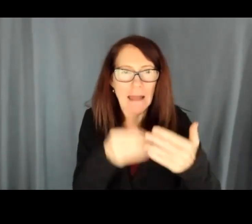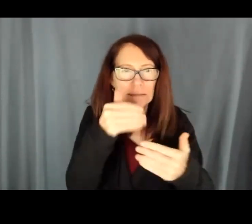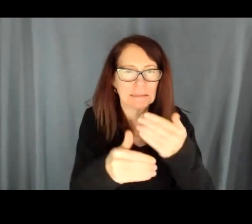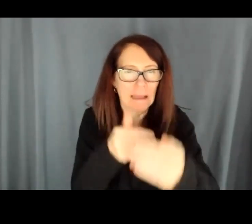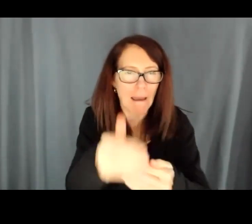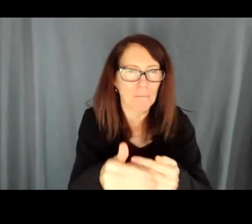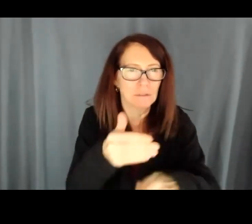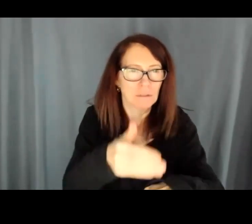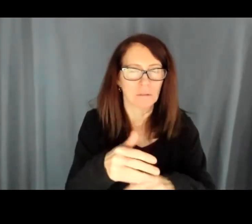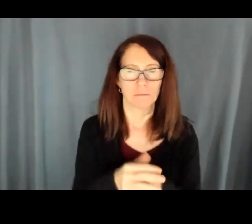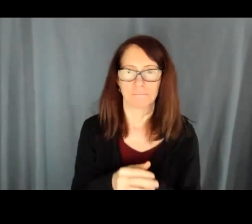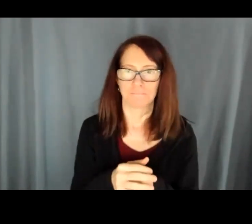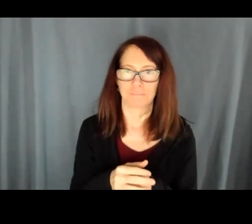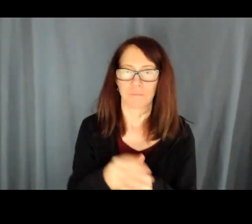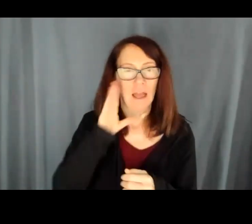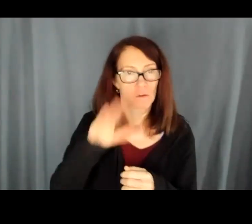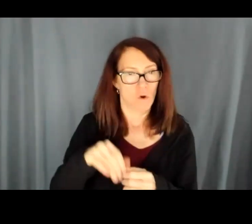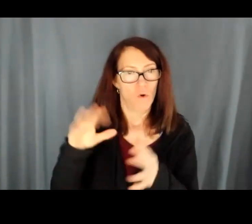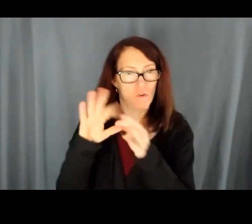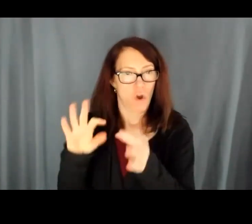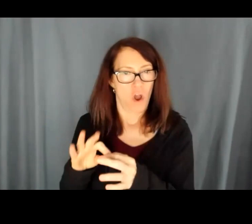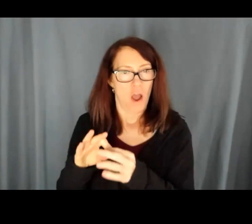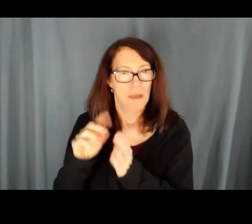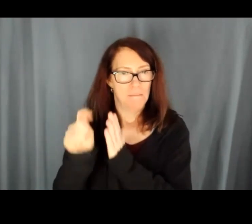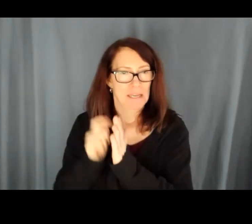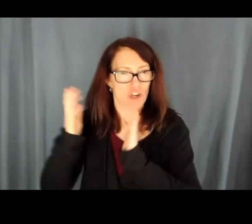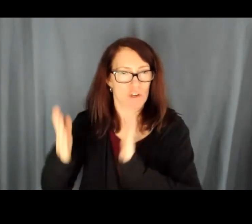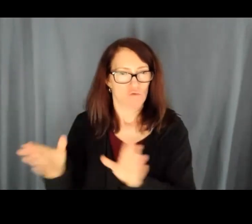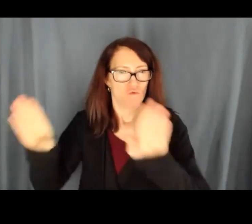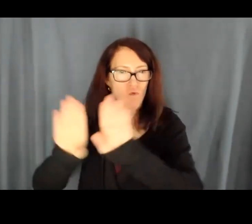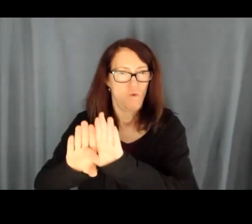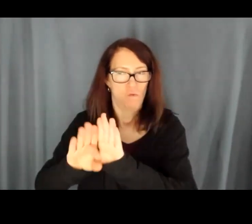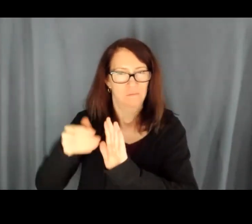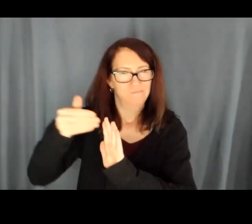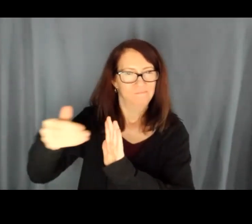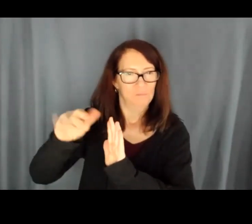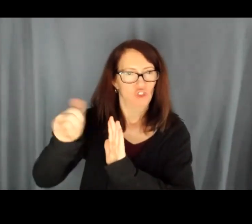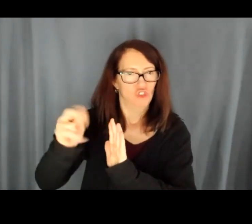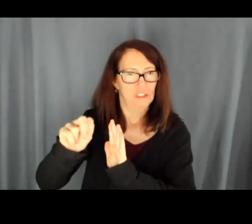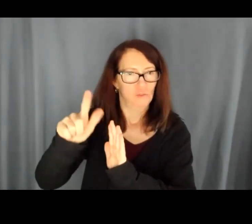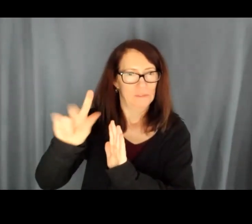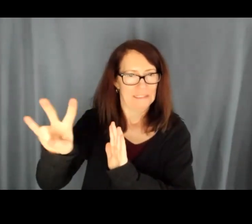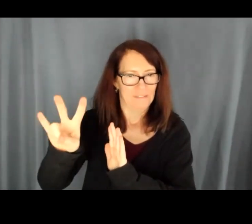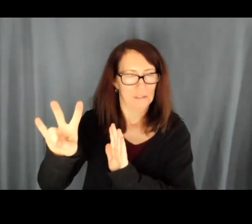With the comment period closing on January 27th, we have 2 meetings